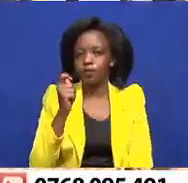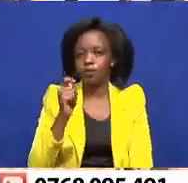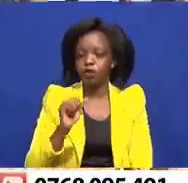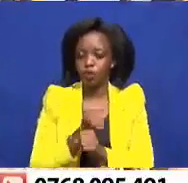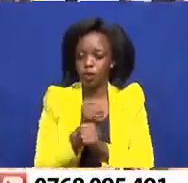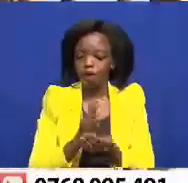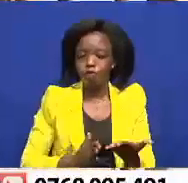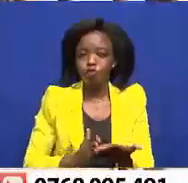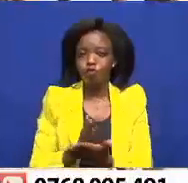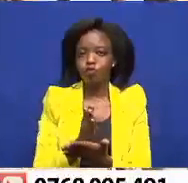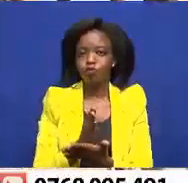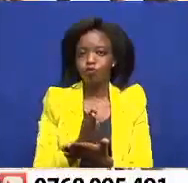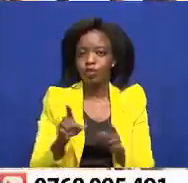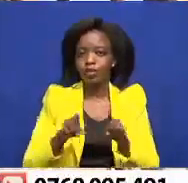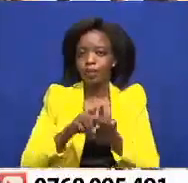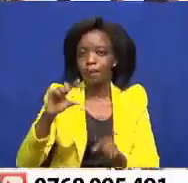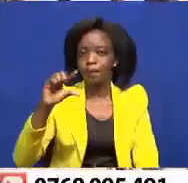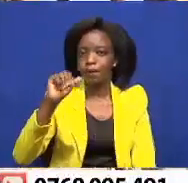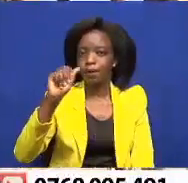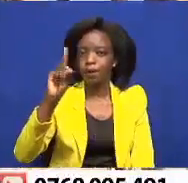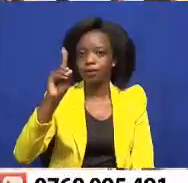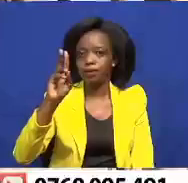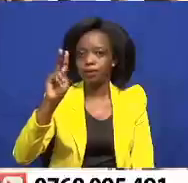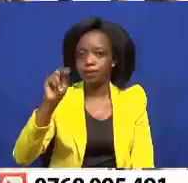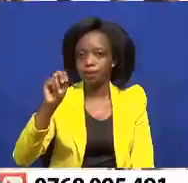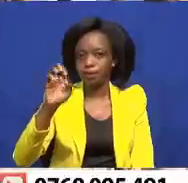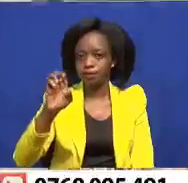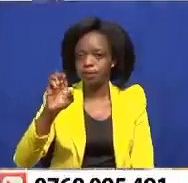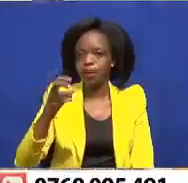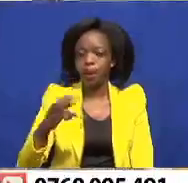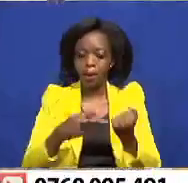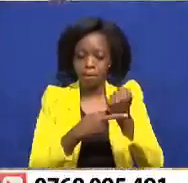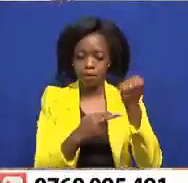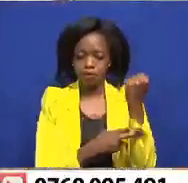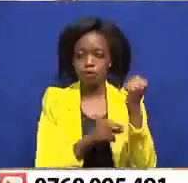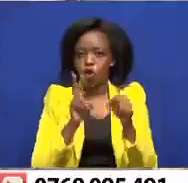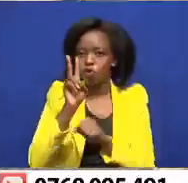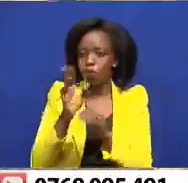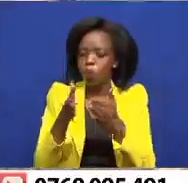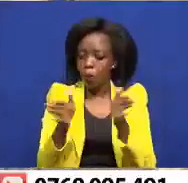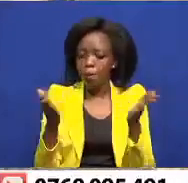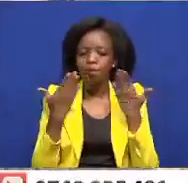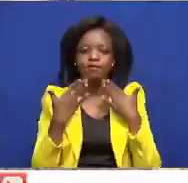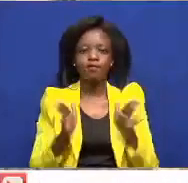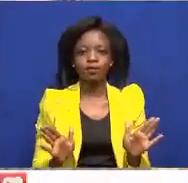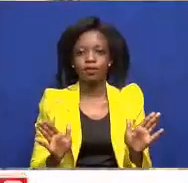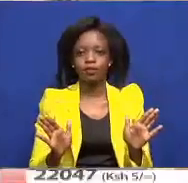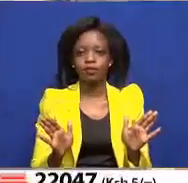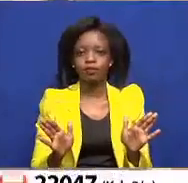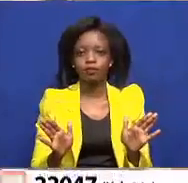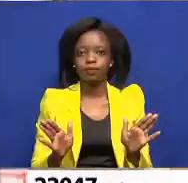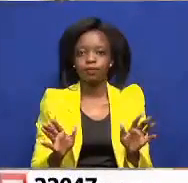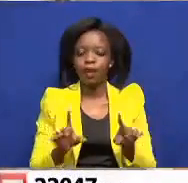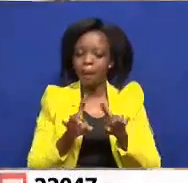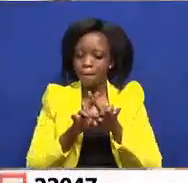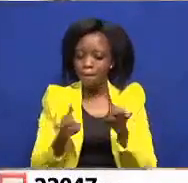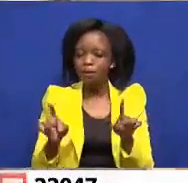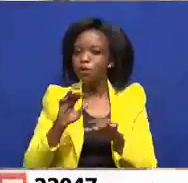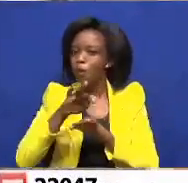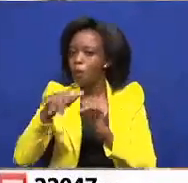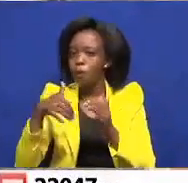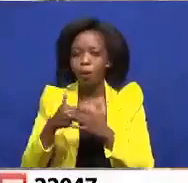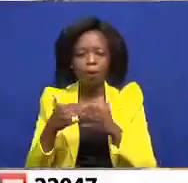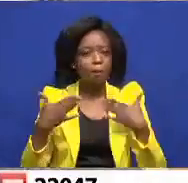Drive-In and Garden City foot bridges. Two of the bridges have been opened to the public at Mangu and Wetaithe, but not